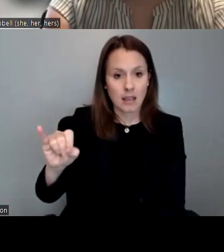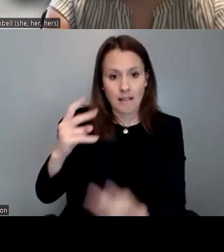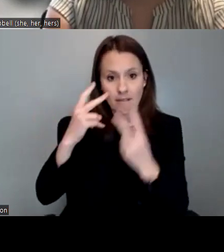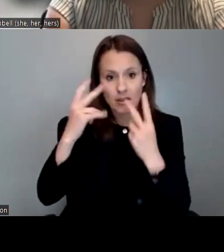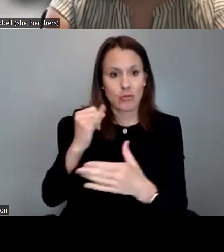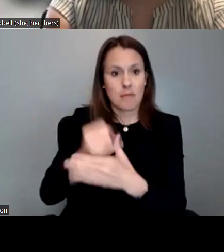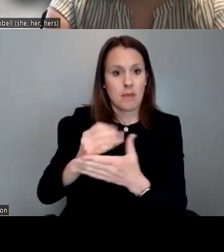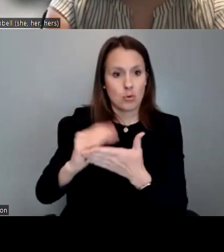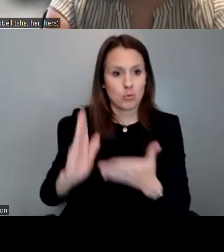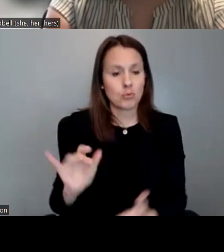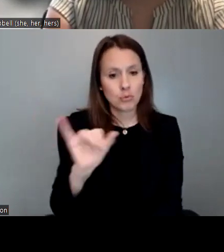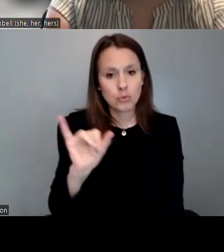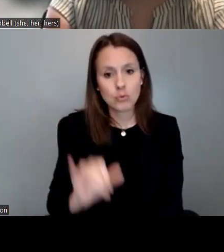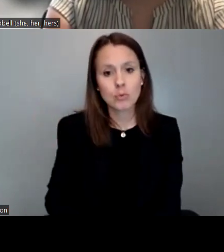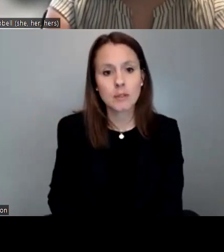too.